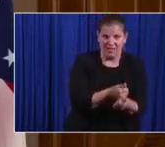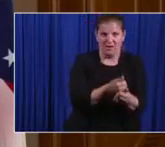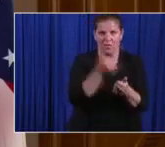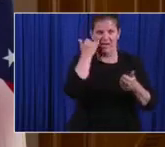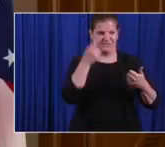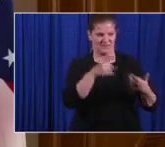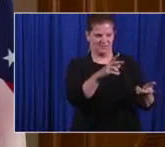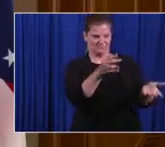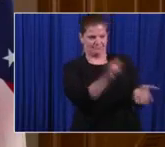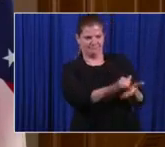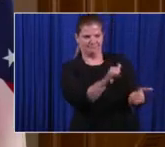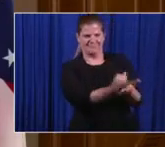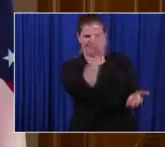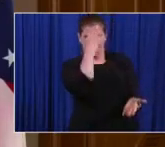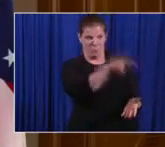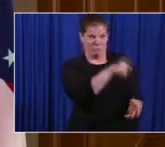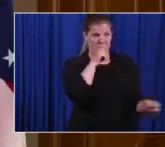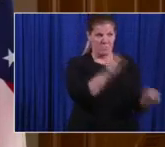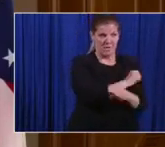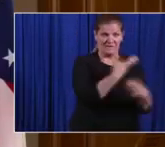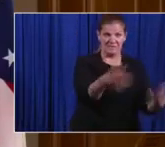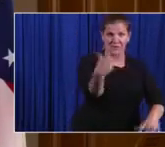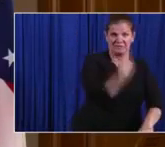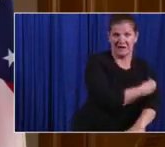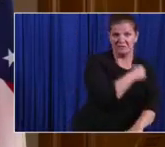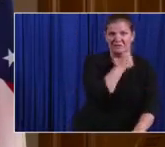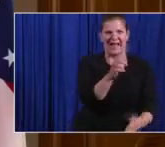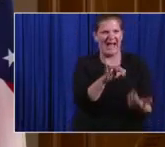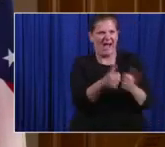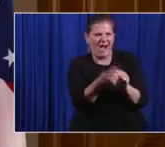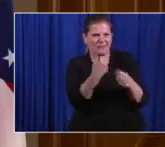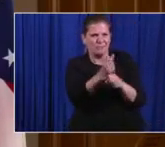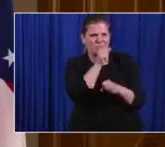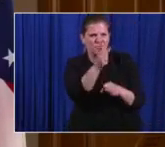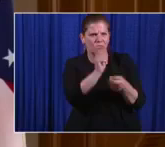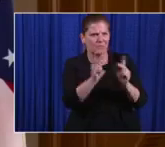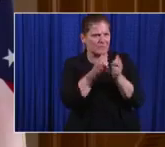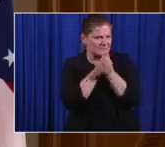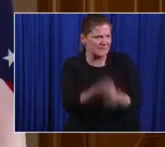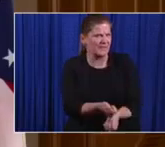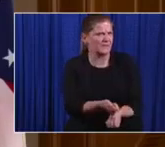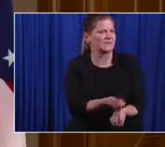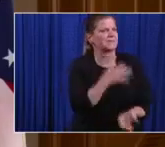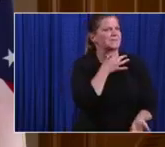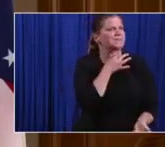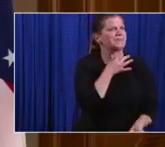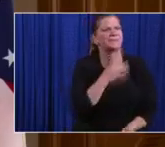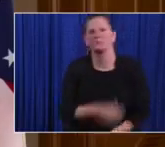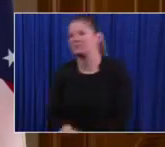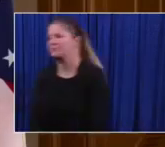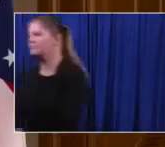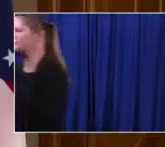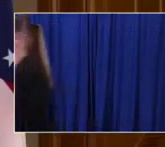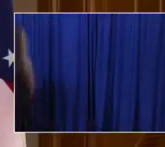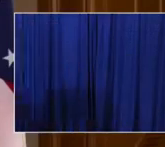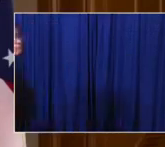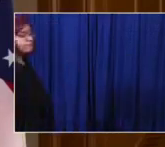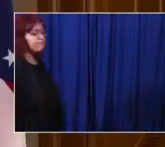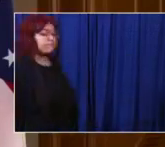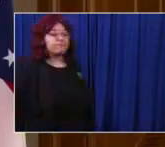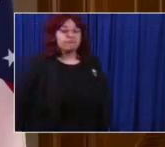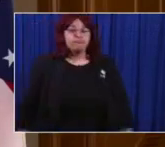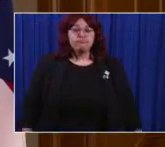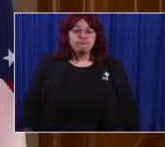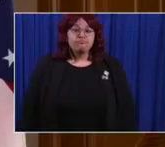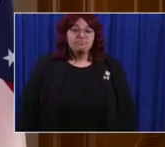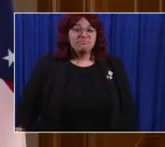somewhere? That's a good question. And Andy, we were faced with the reality that